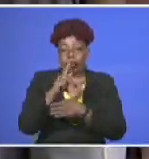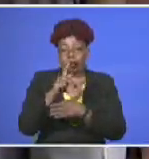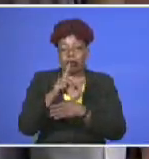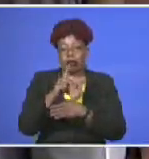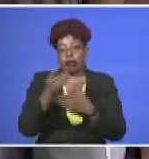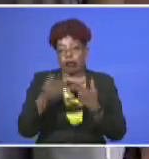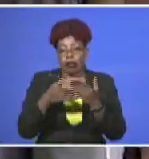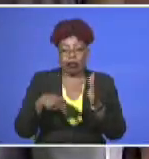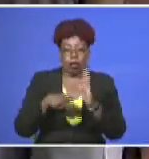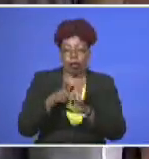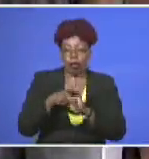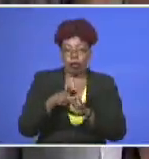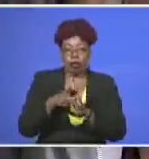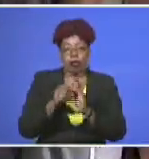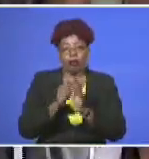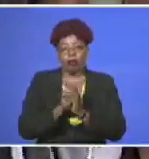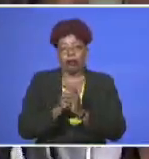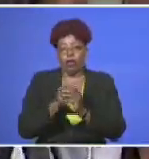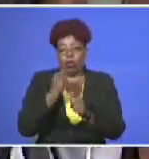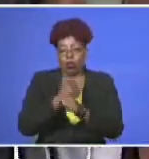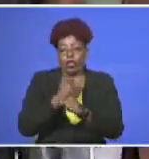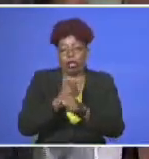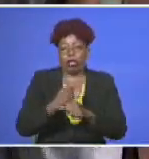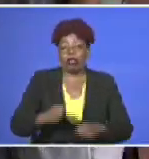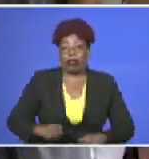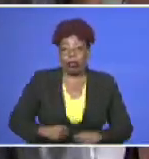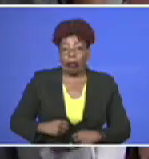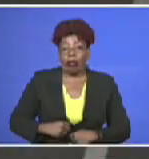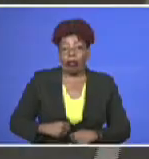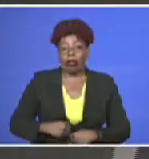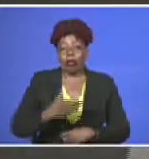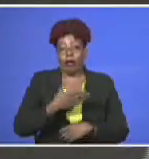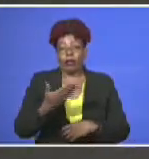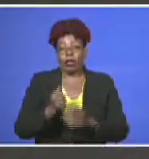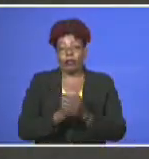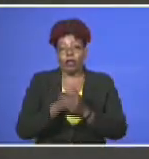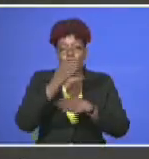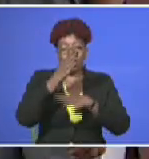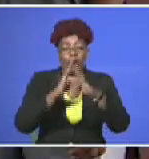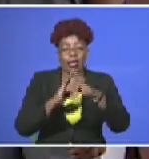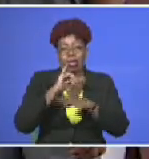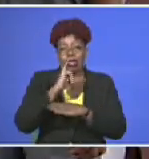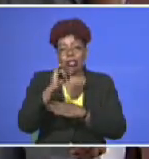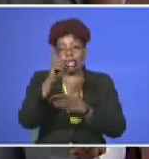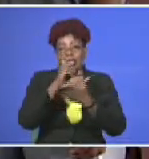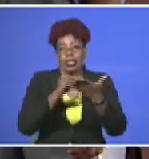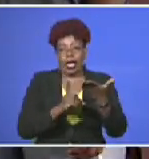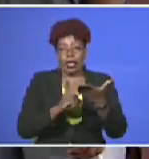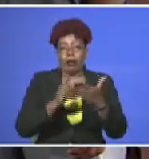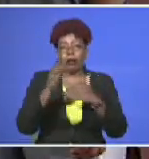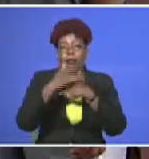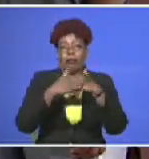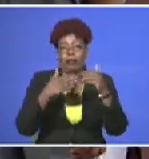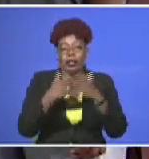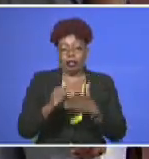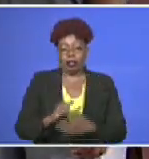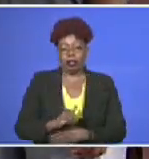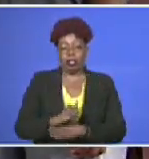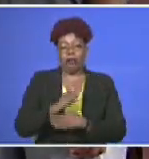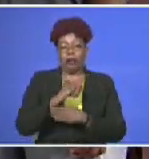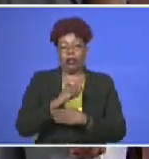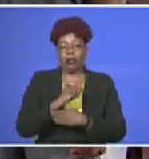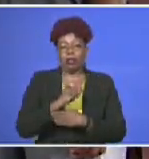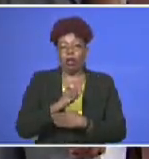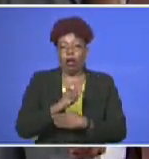kicks, some basic stomach workouts, everything to get them going. Karate is really designed around building the self-confidence of a